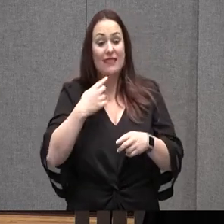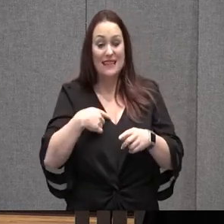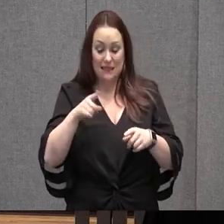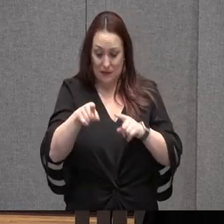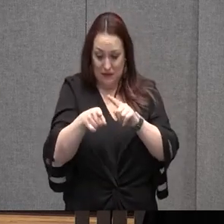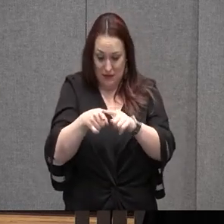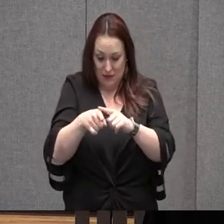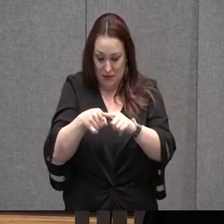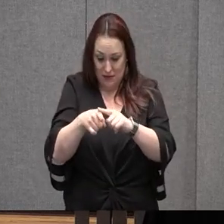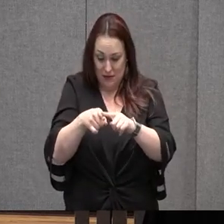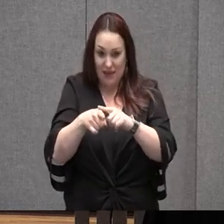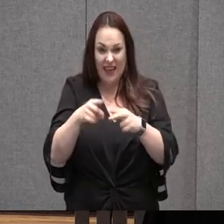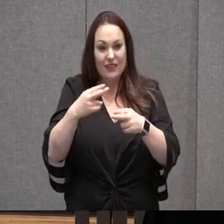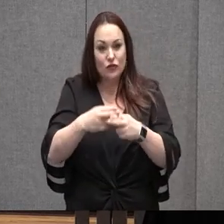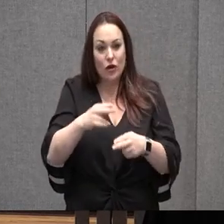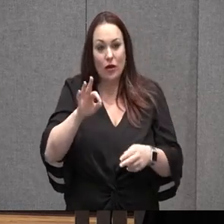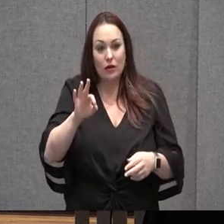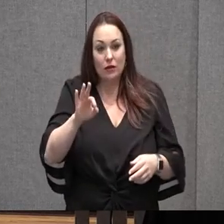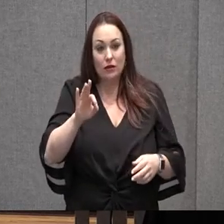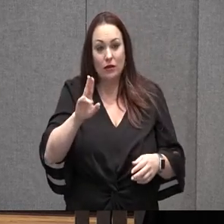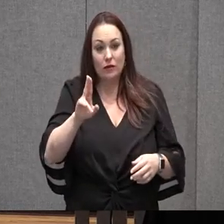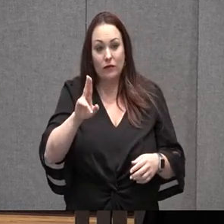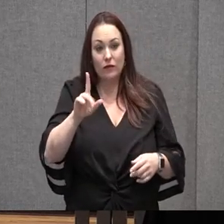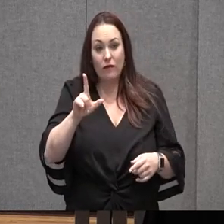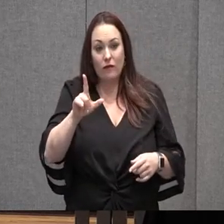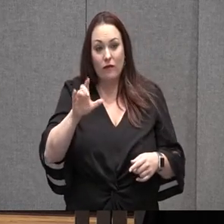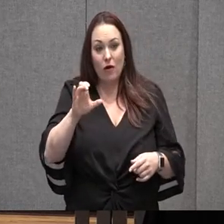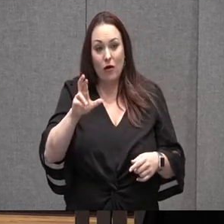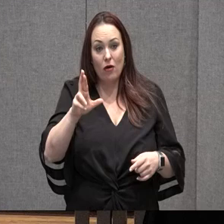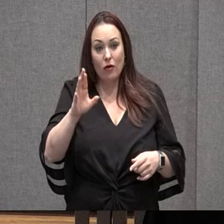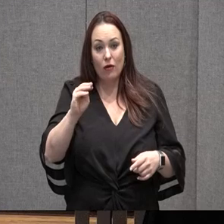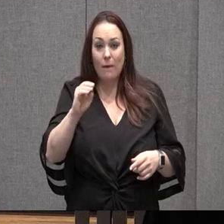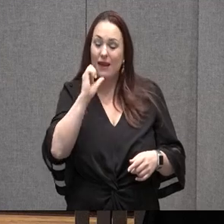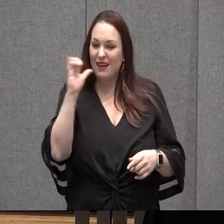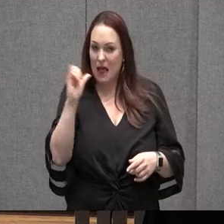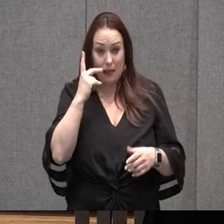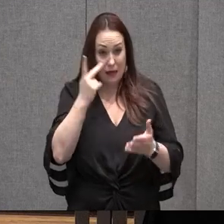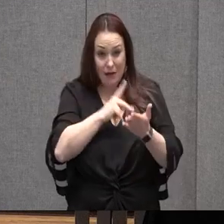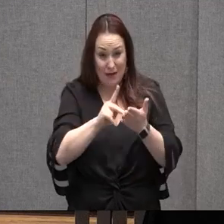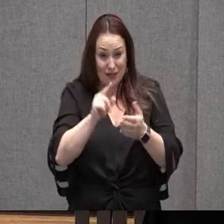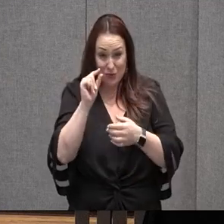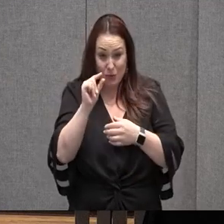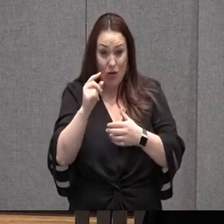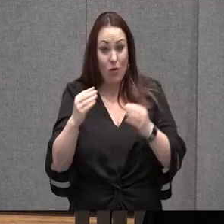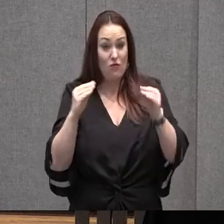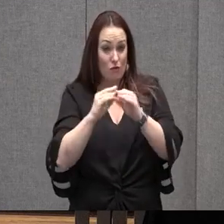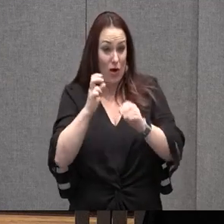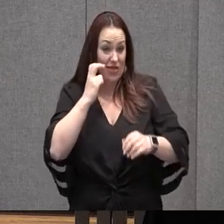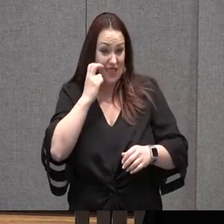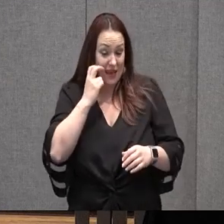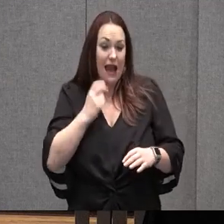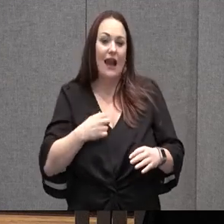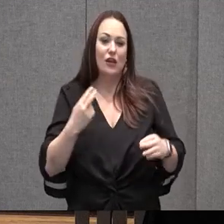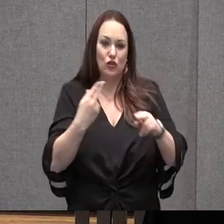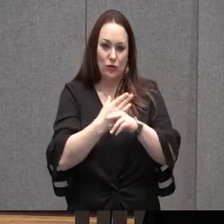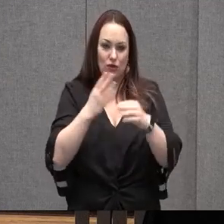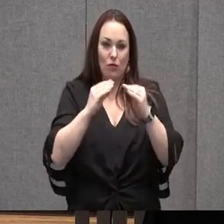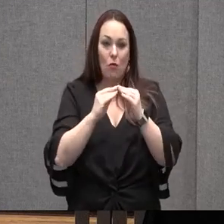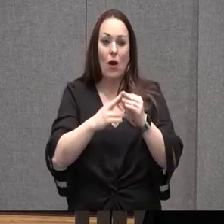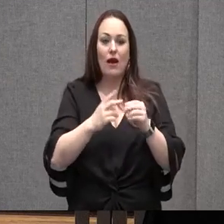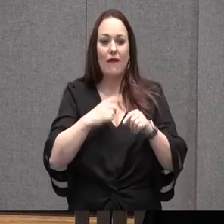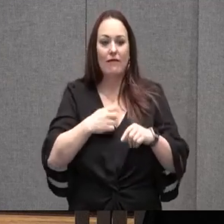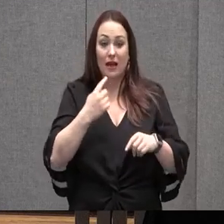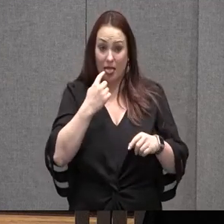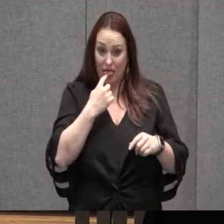fulcrum. Okay. And unlike the pencil, which was smaller, I wanted a big, thicker one, so I used more tongue depressors. And